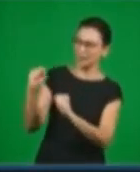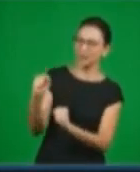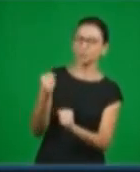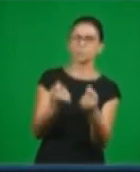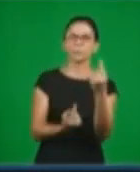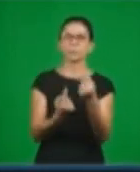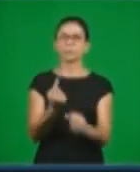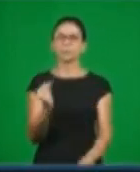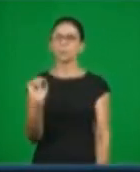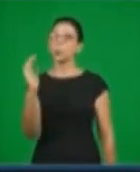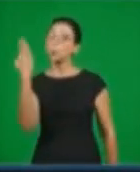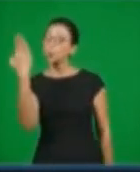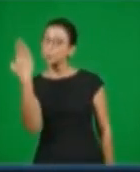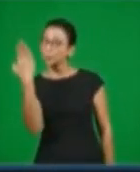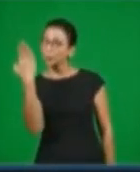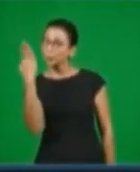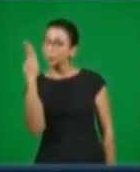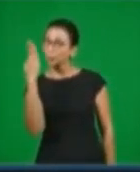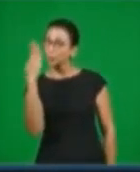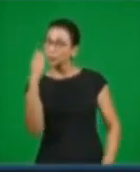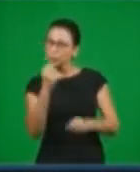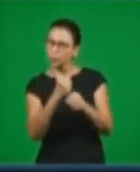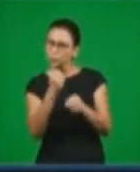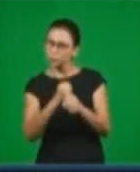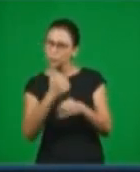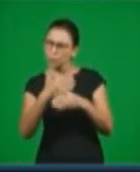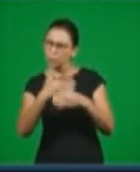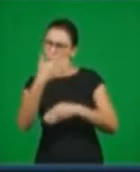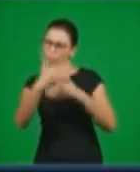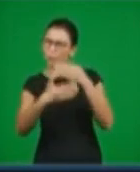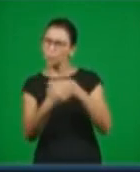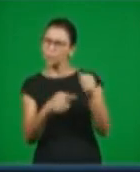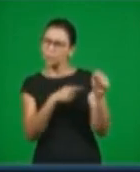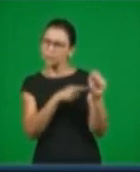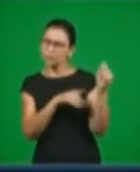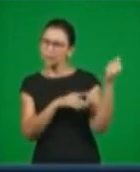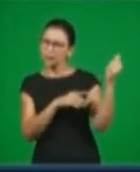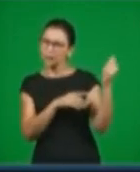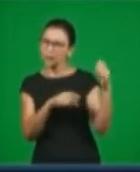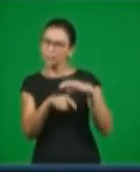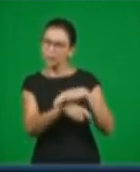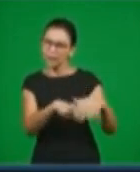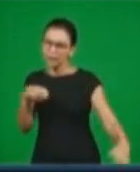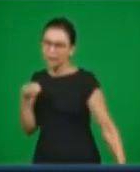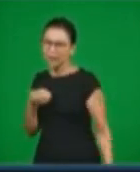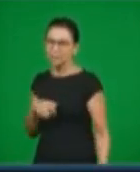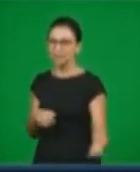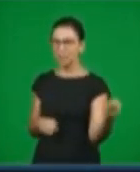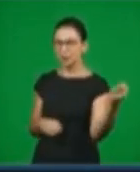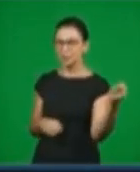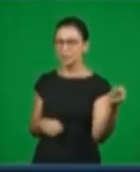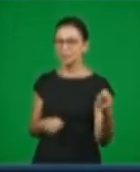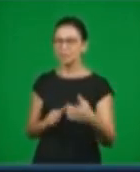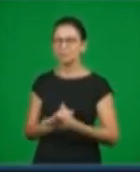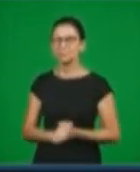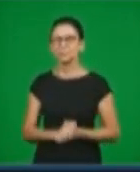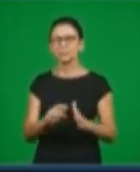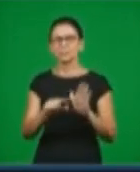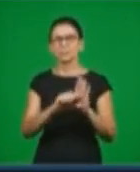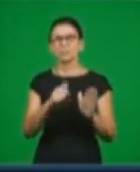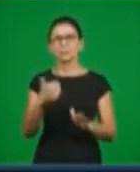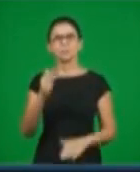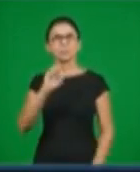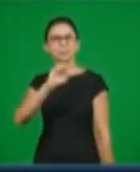that with one hand they worked at the construction, with the other they held a weapon. Verse